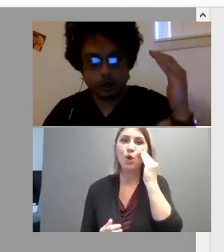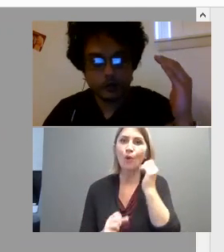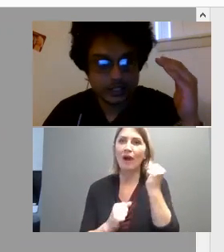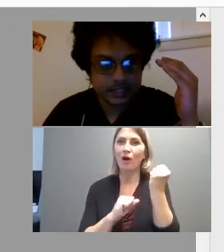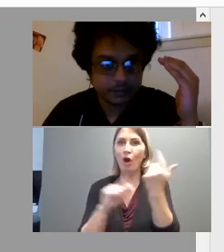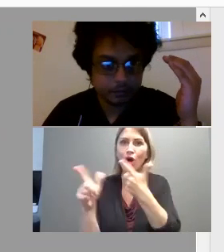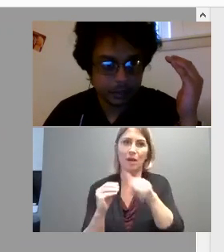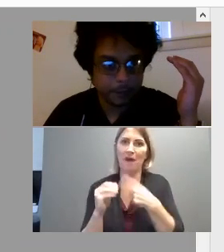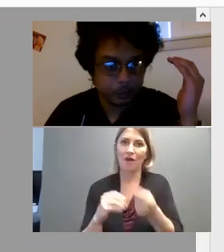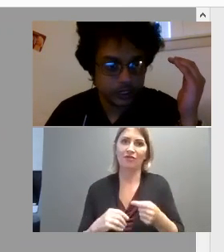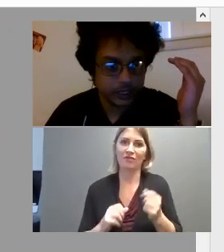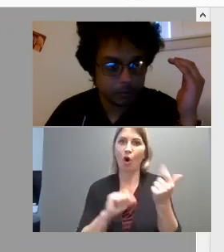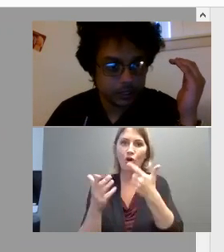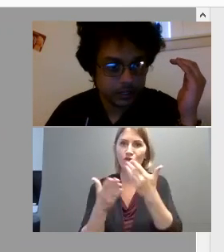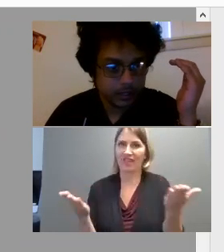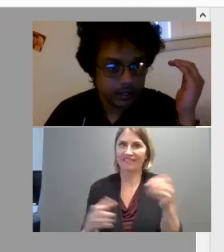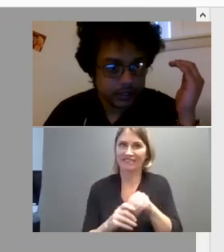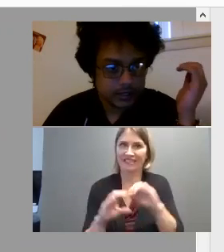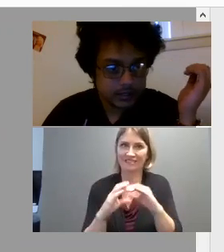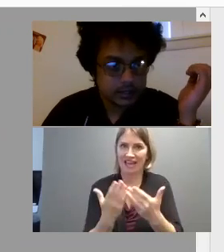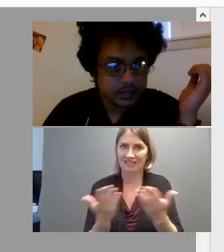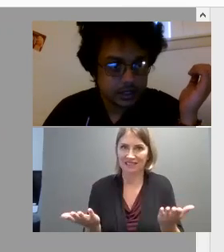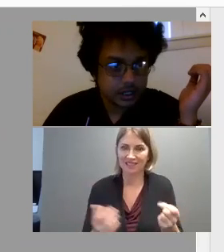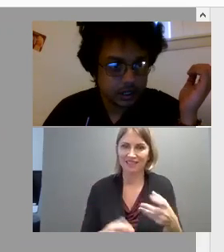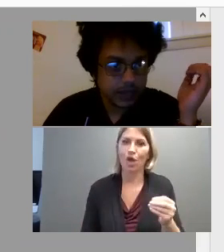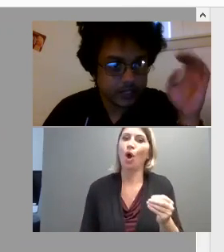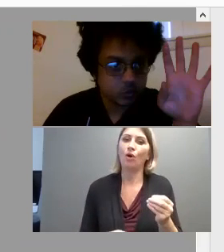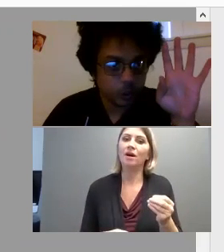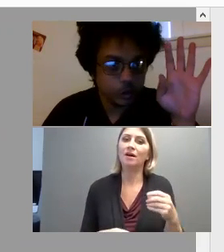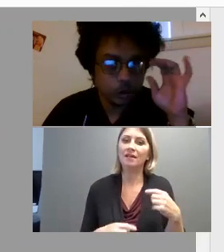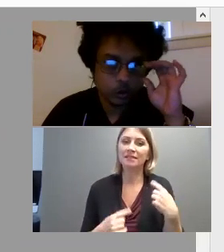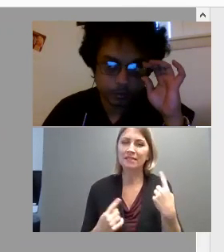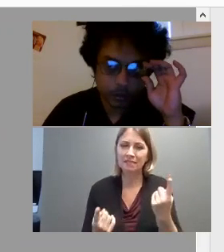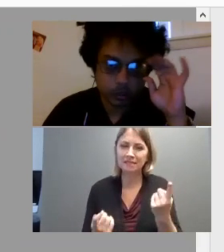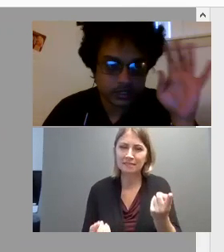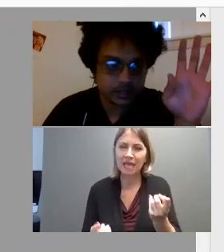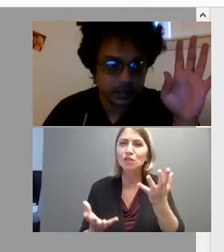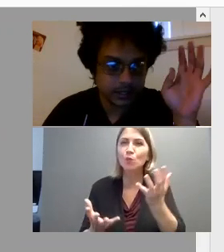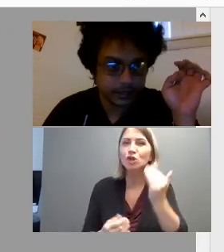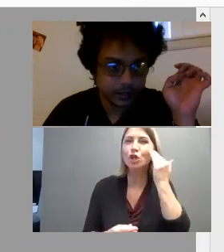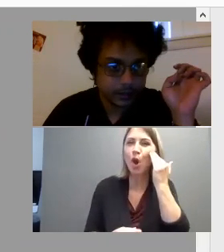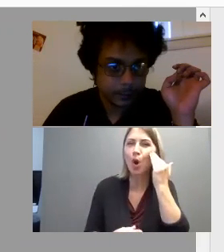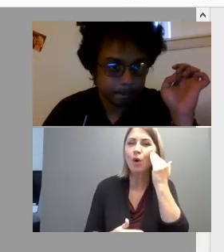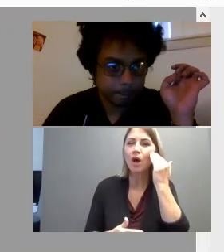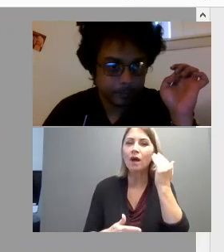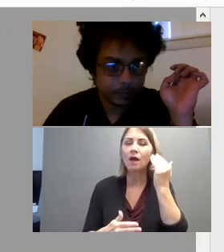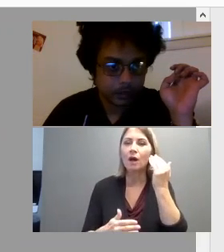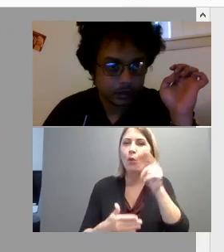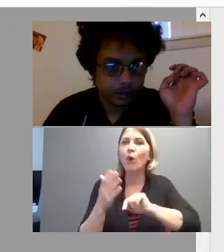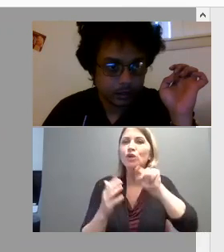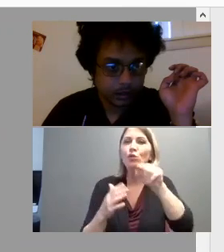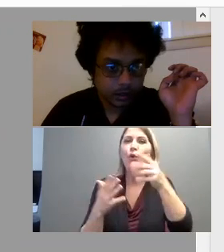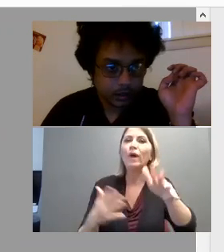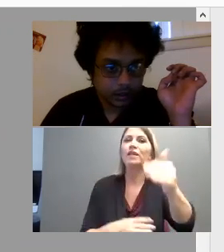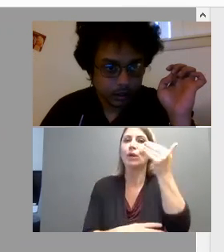uh, of these things in a bit more detail. But essentially, I just want to know what's the current